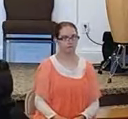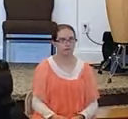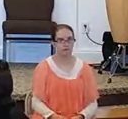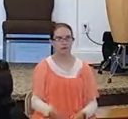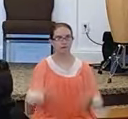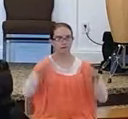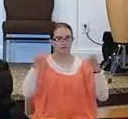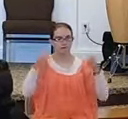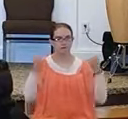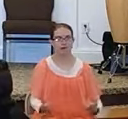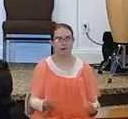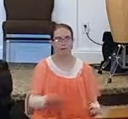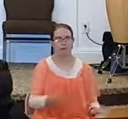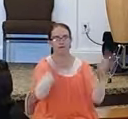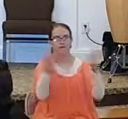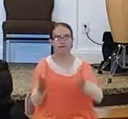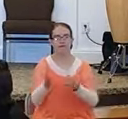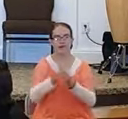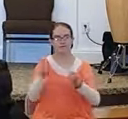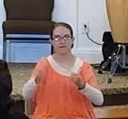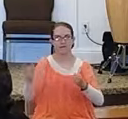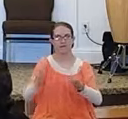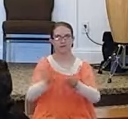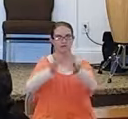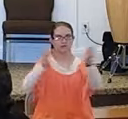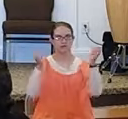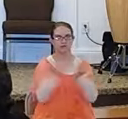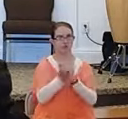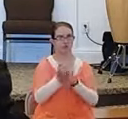But now that he's dead, everything changed.